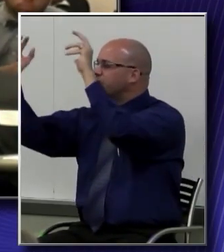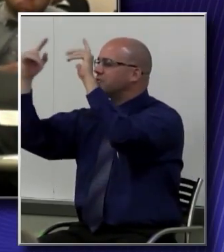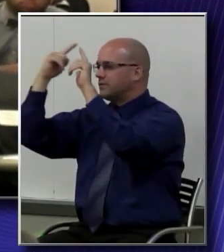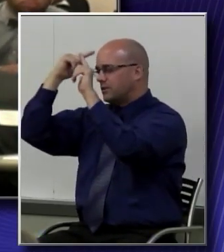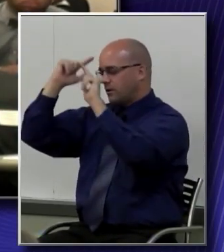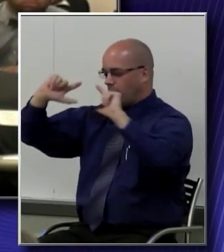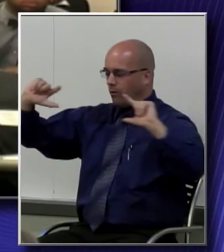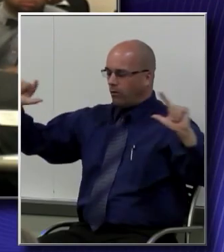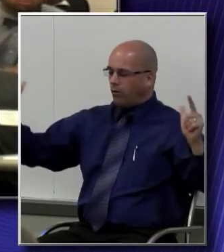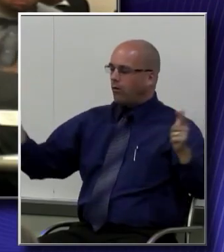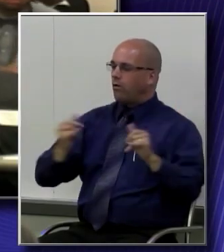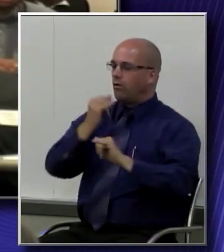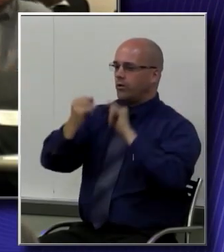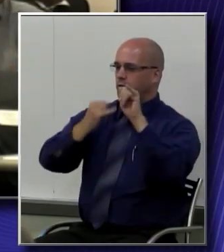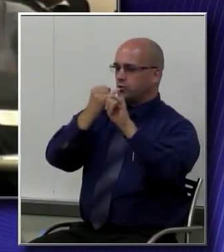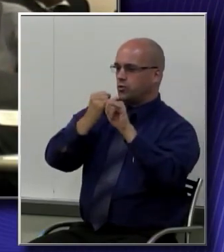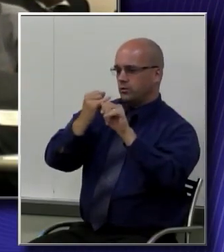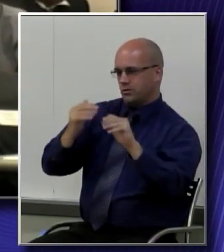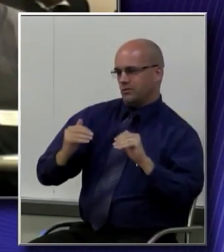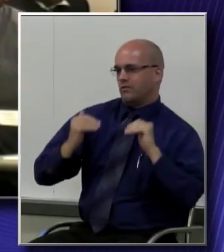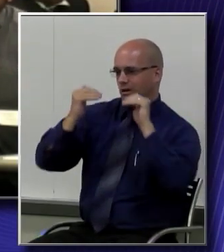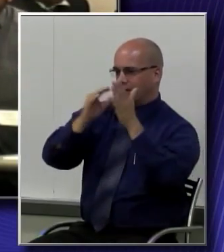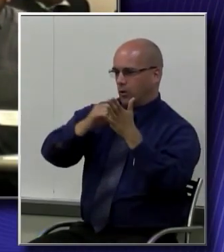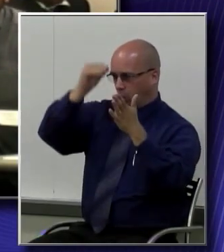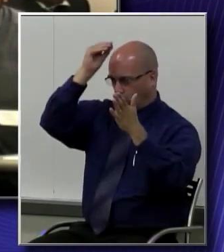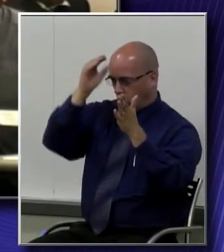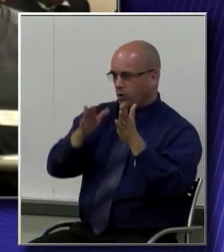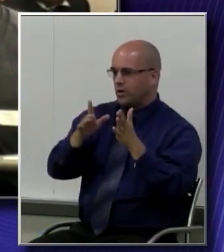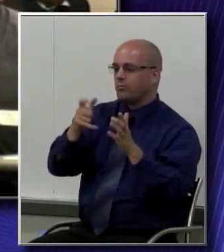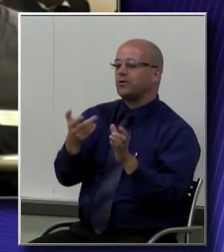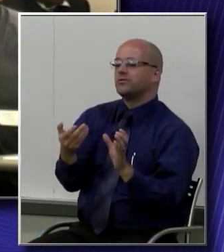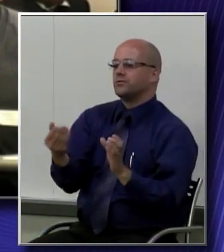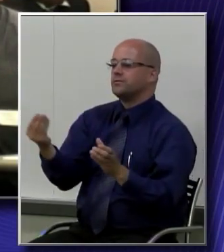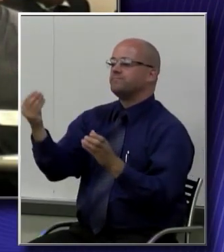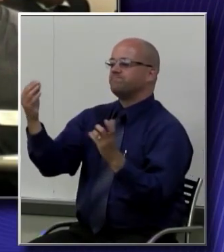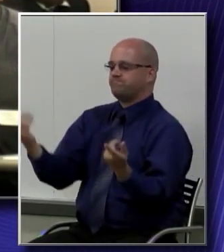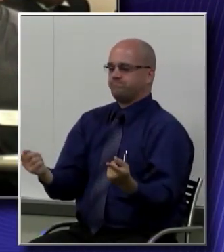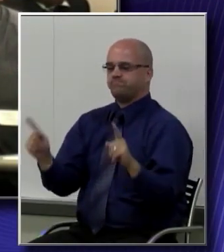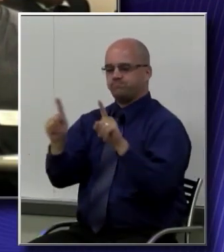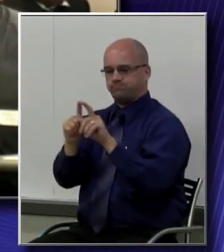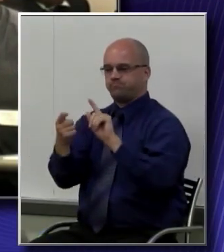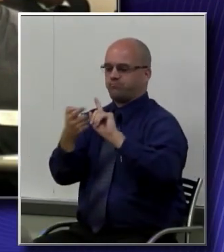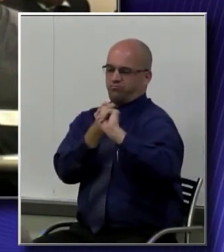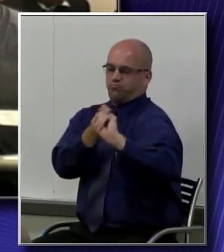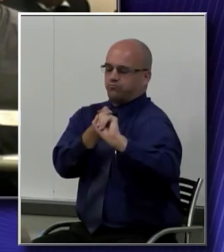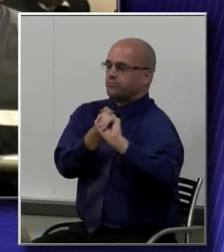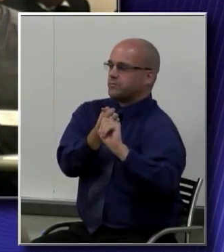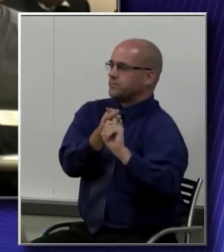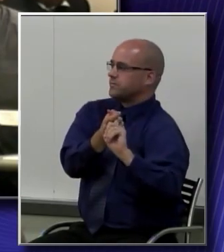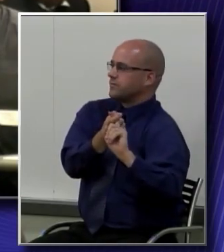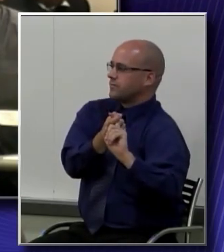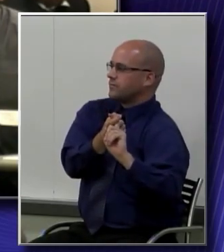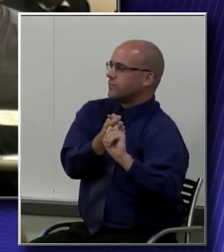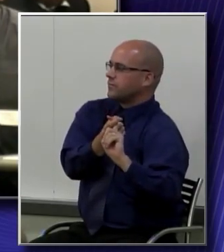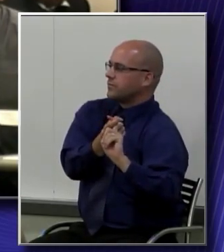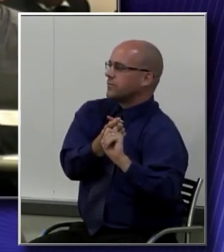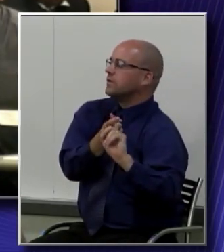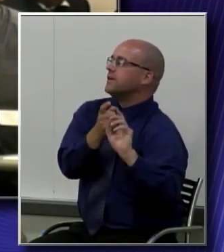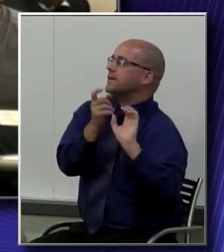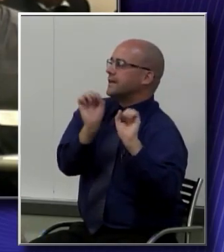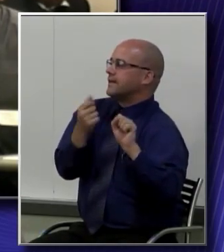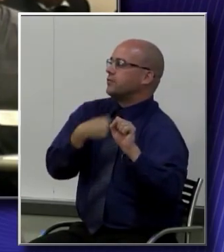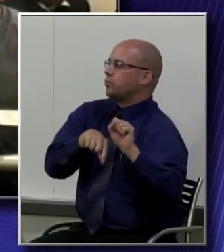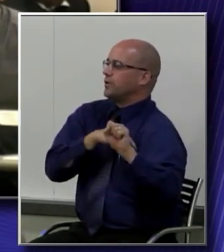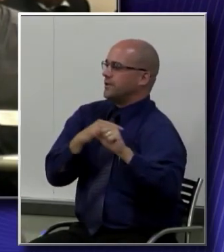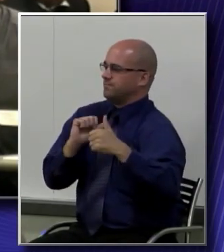learning, to be partners in this enterprise so that we can indeed be